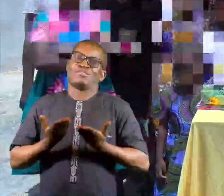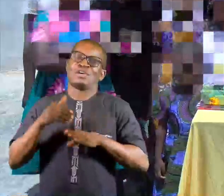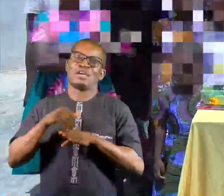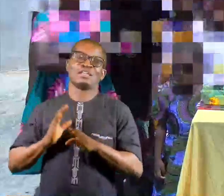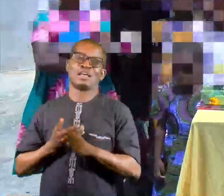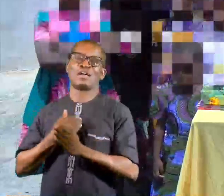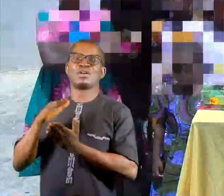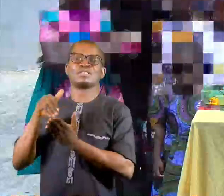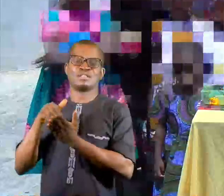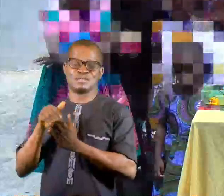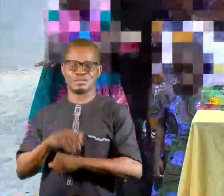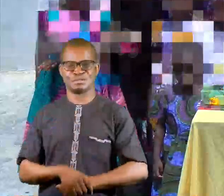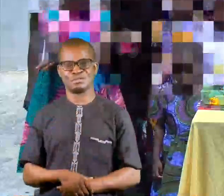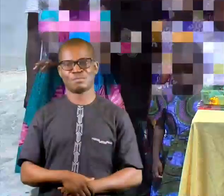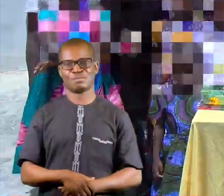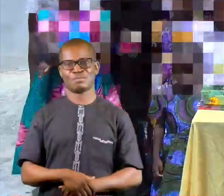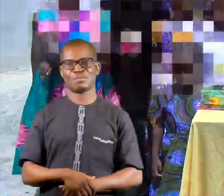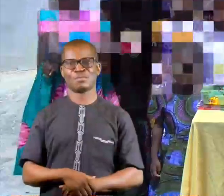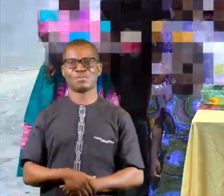survivors at the shelter.